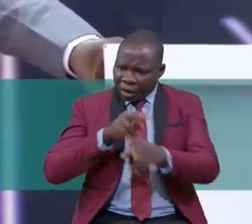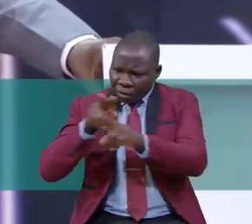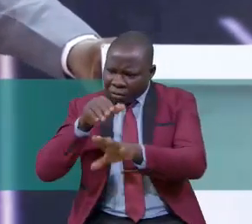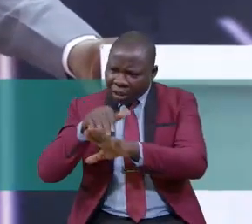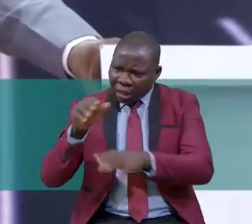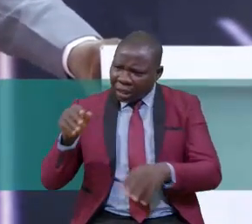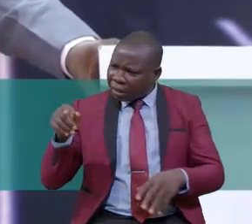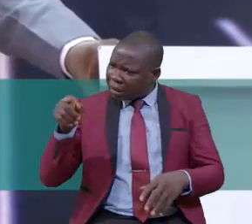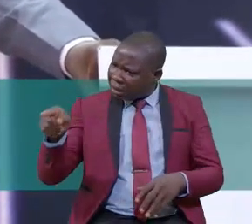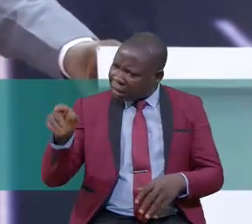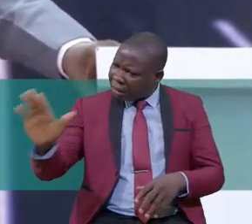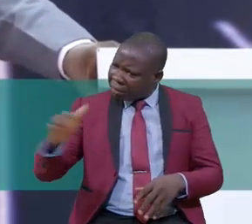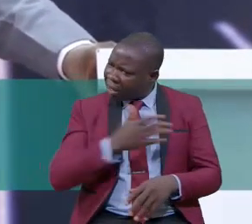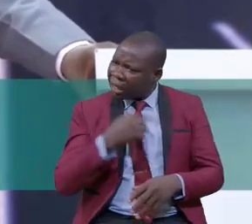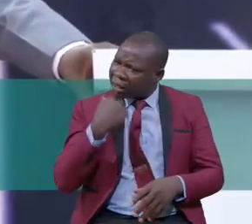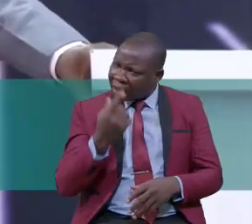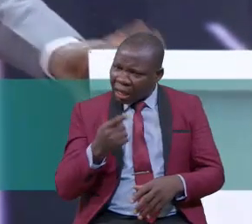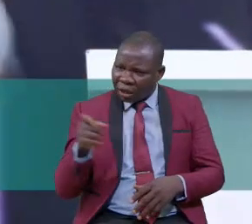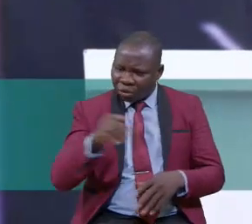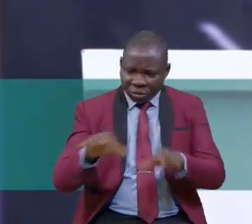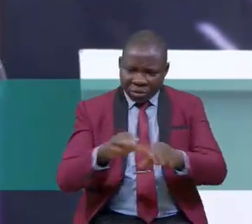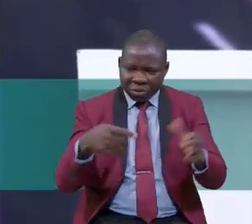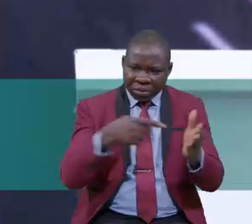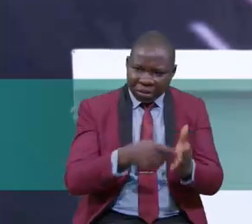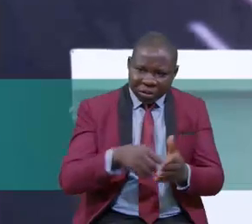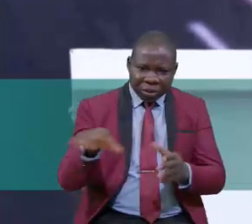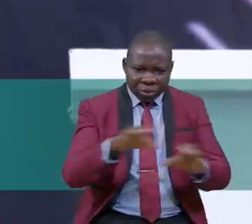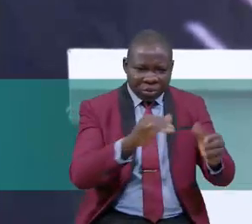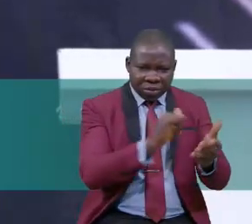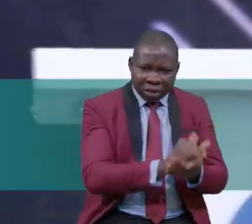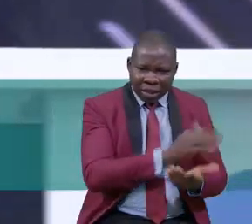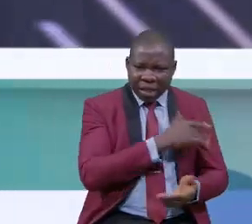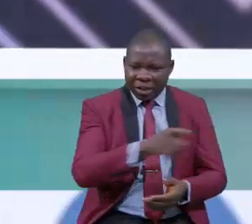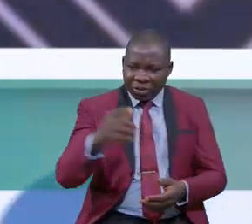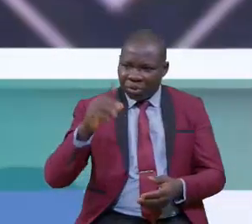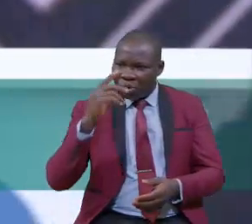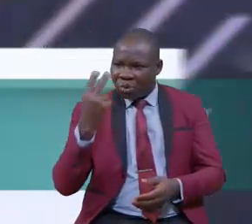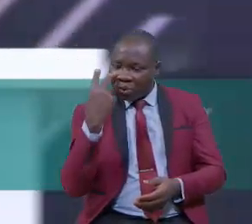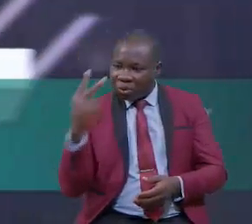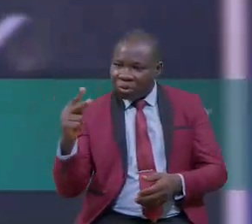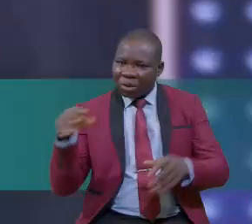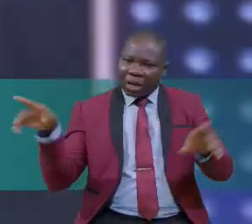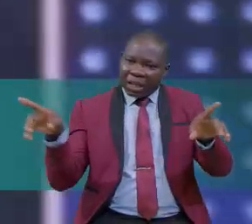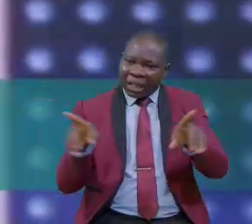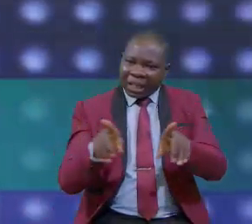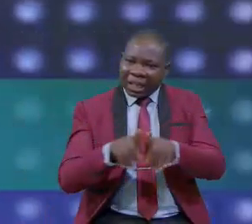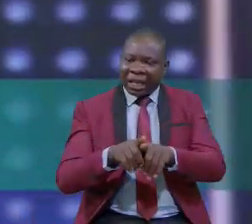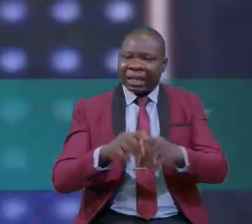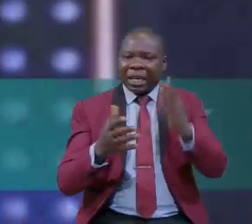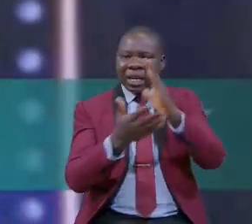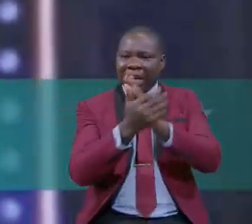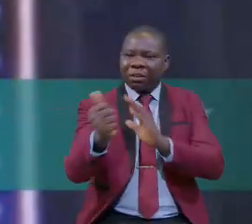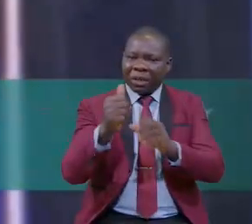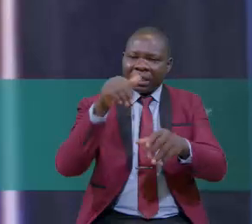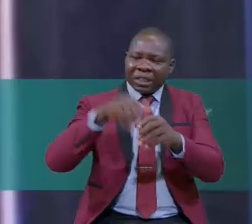an expert in every place. He said, sir, before I had you, I